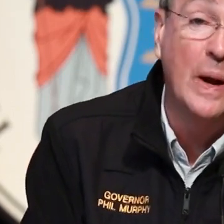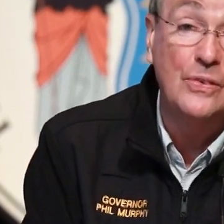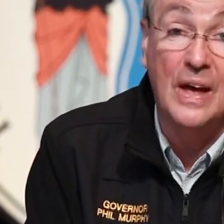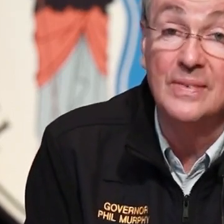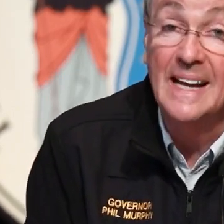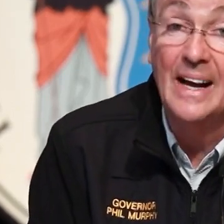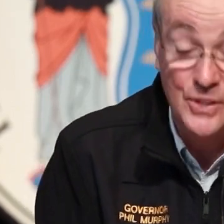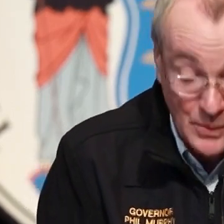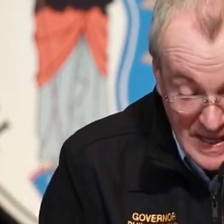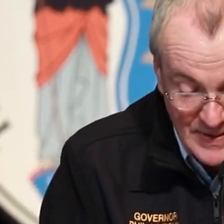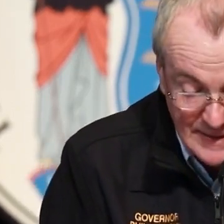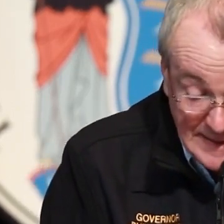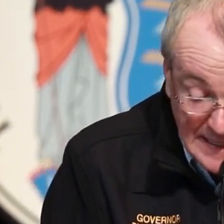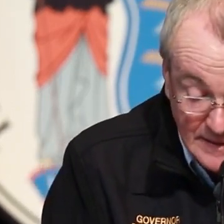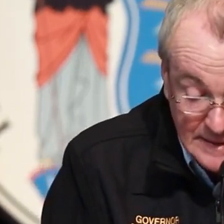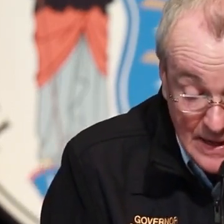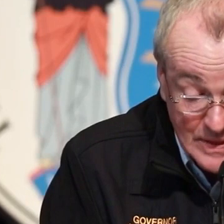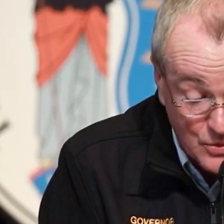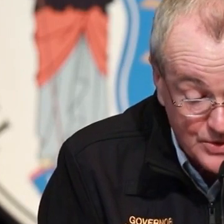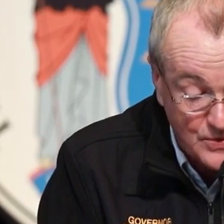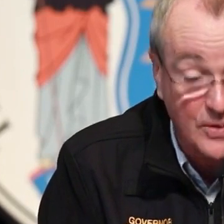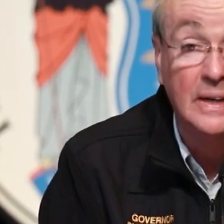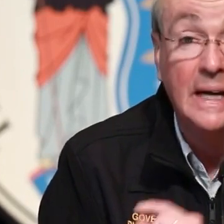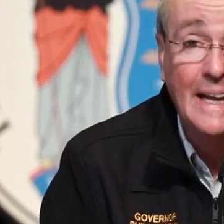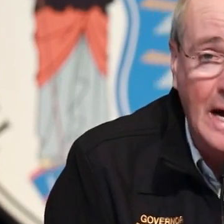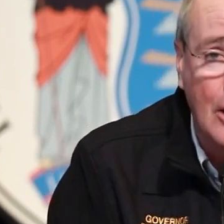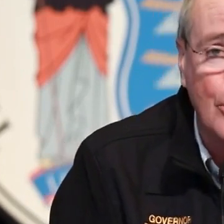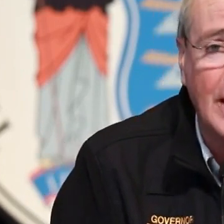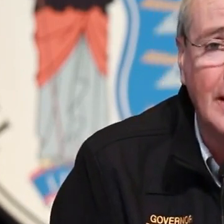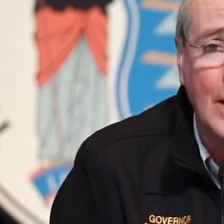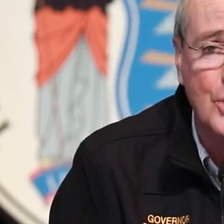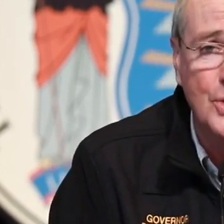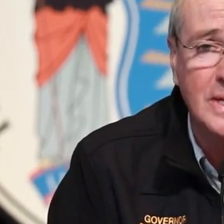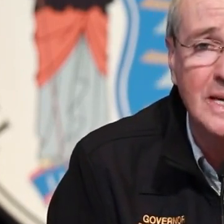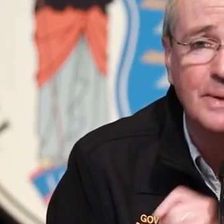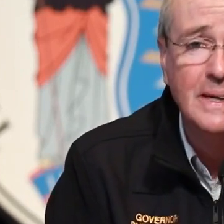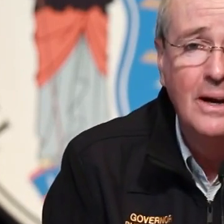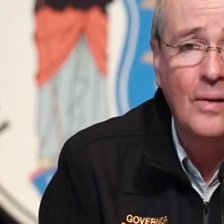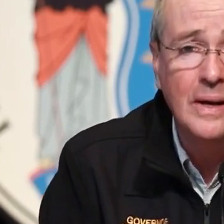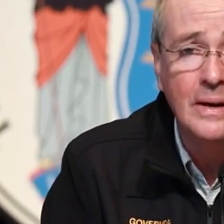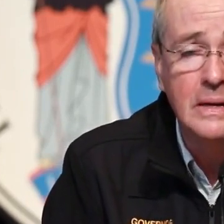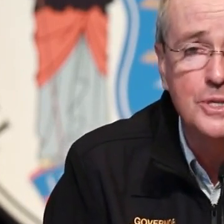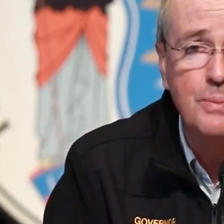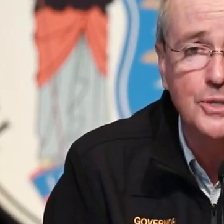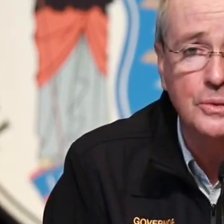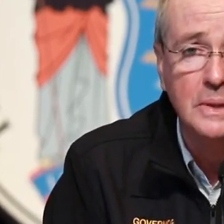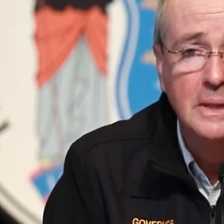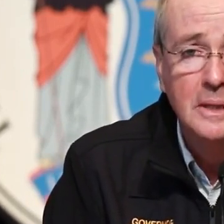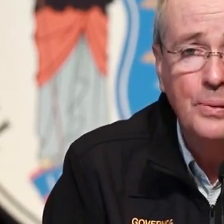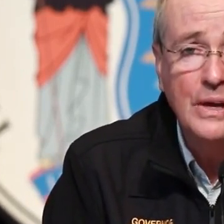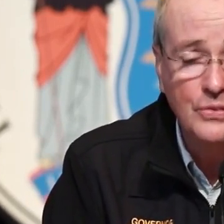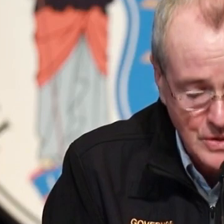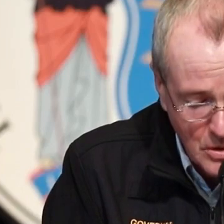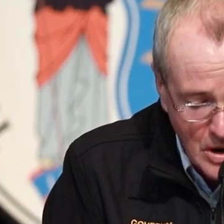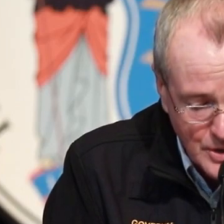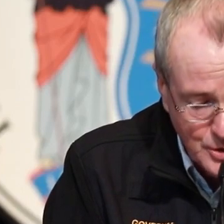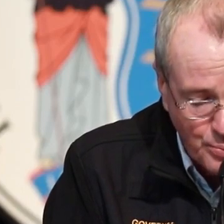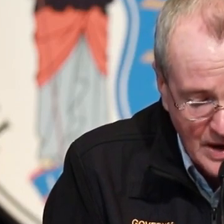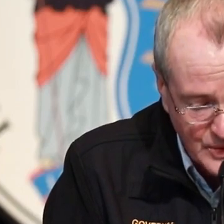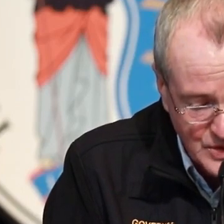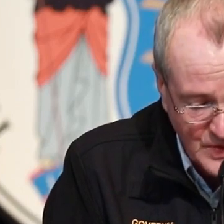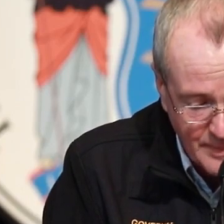from 27 down to 11, Caitlin, Kevin, Christopher, and Ariana. And I want you to keep Ariana in a special place in your